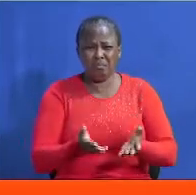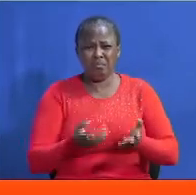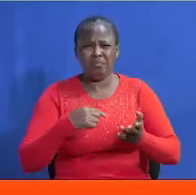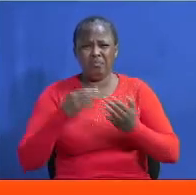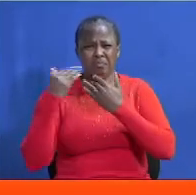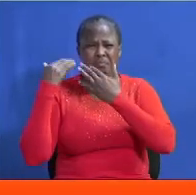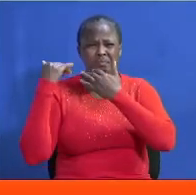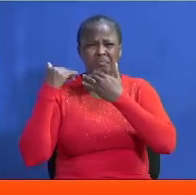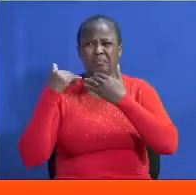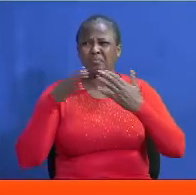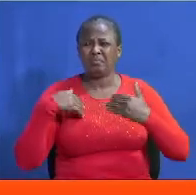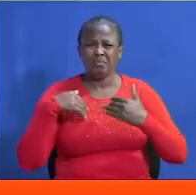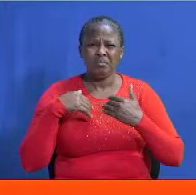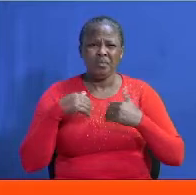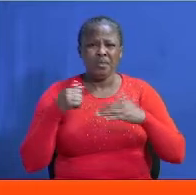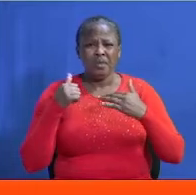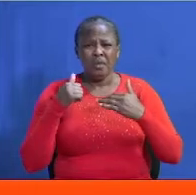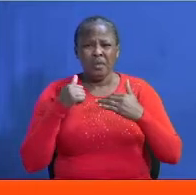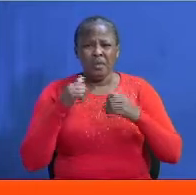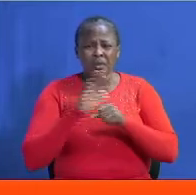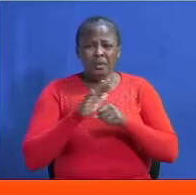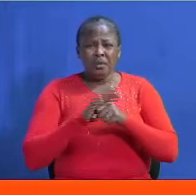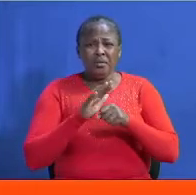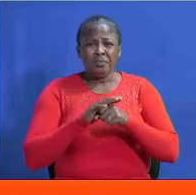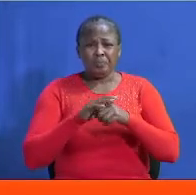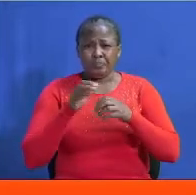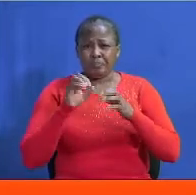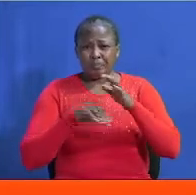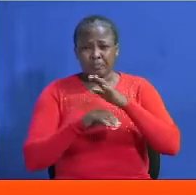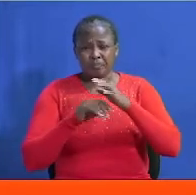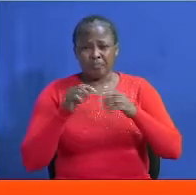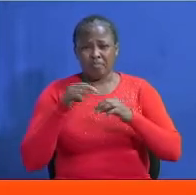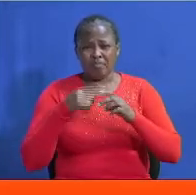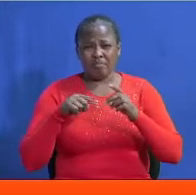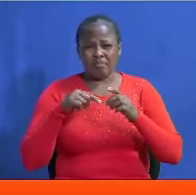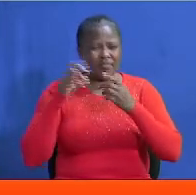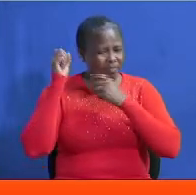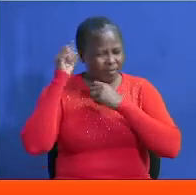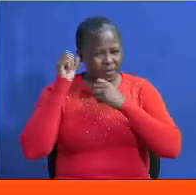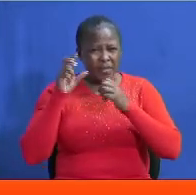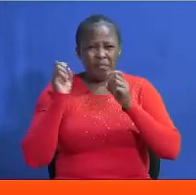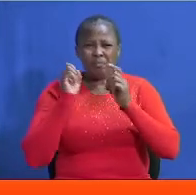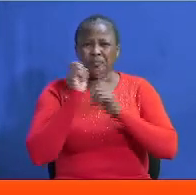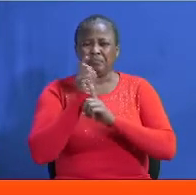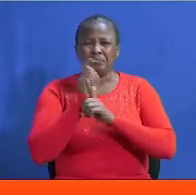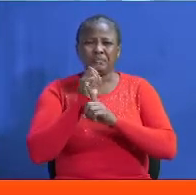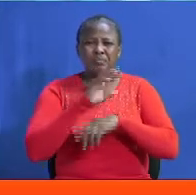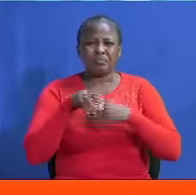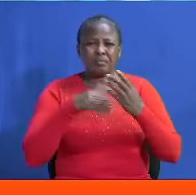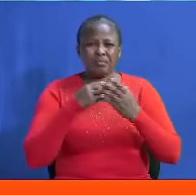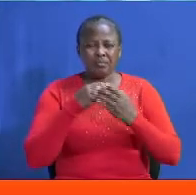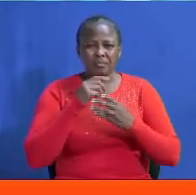hope to have you probably for another session with a lot of data so that you explain this to us and get to understand the data and the analytics of this.